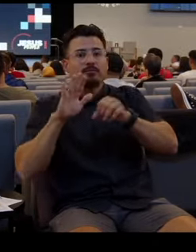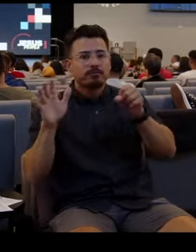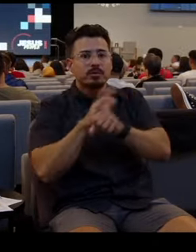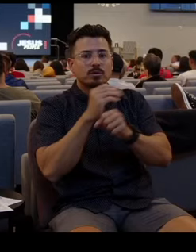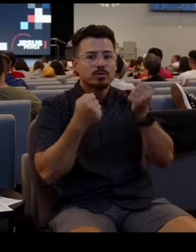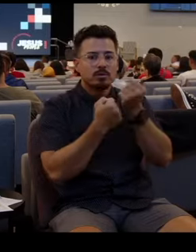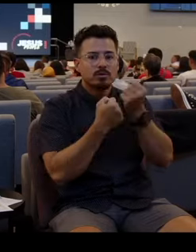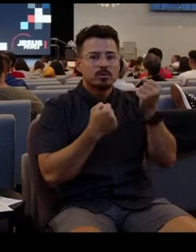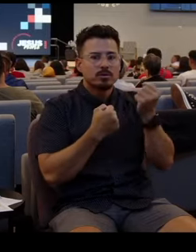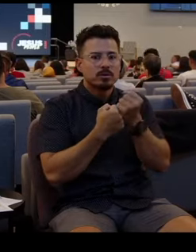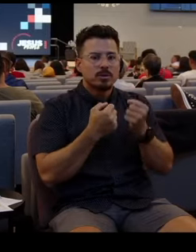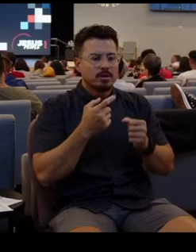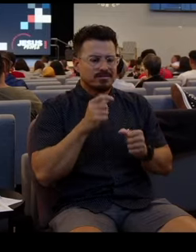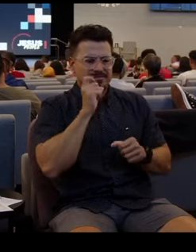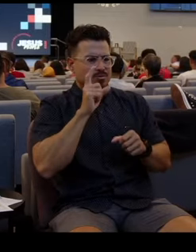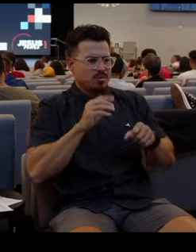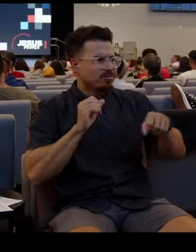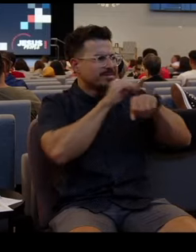that's wrong, man.